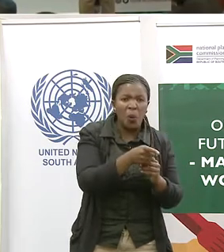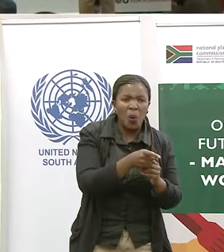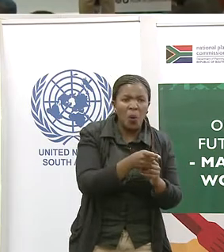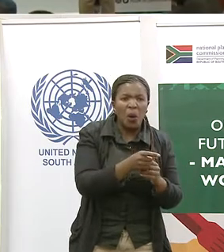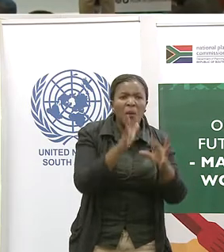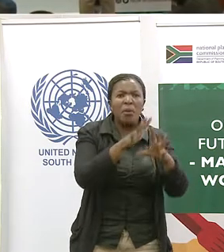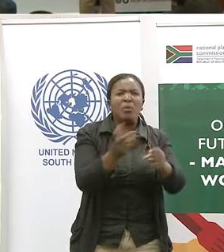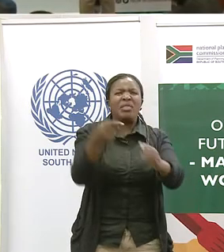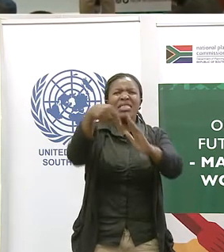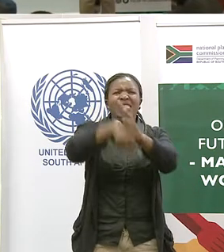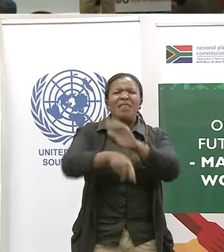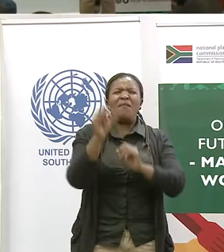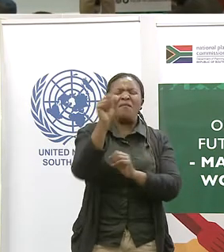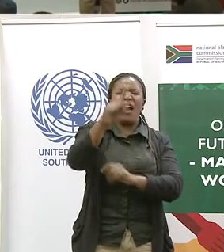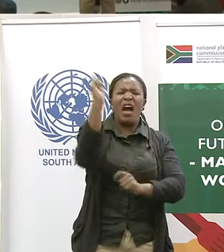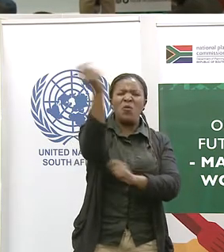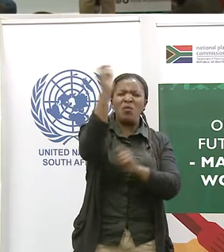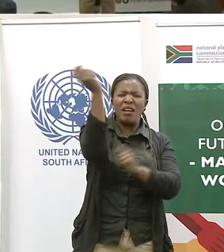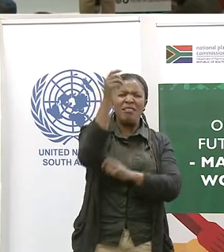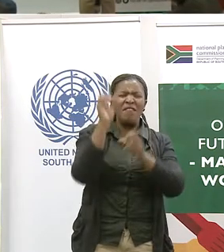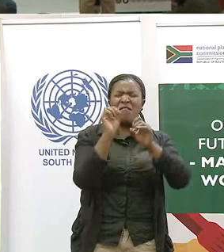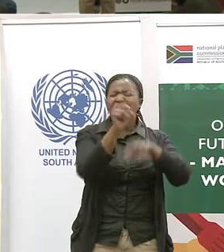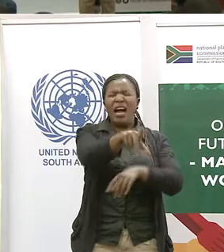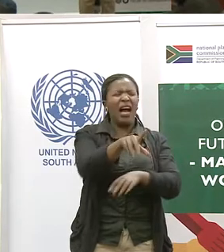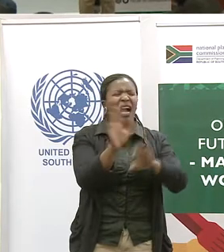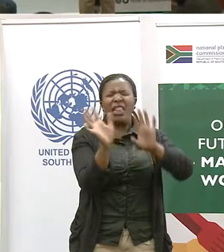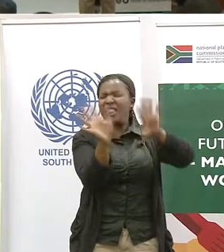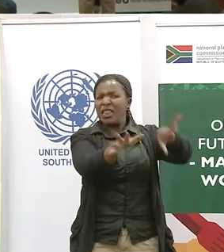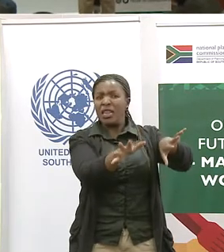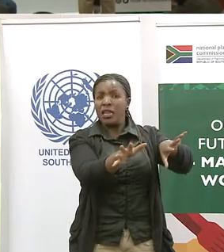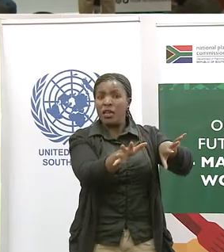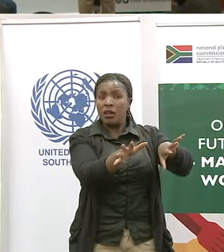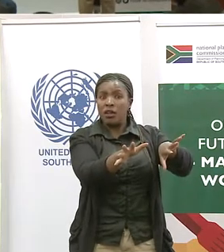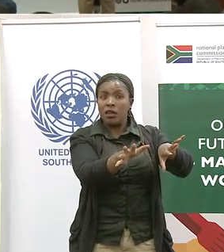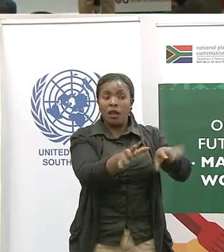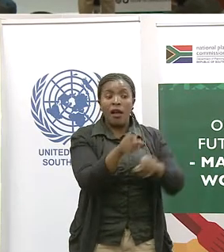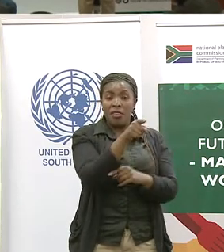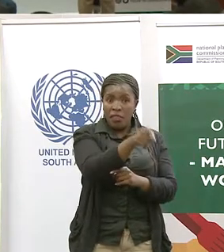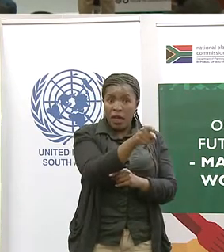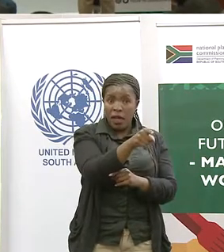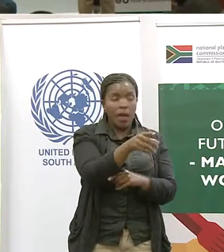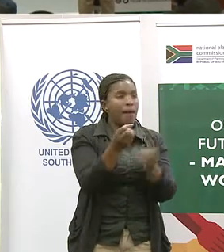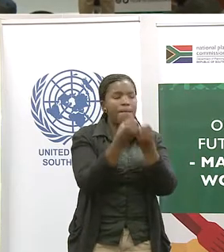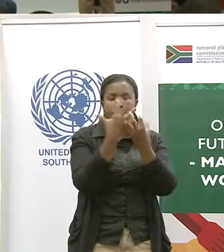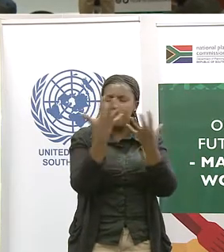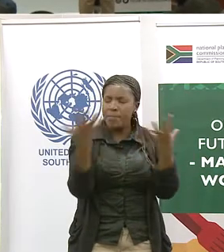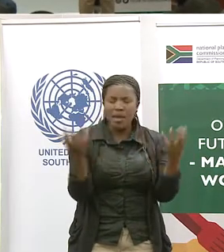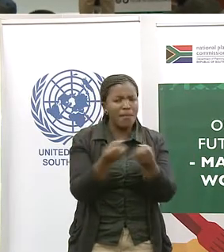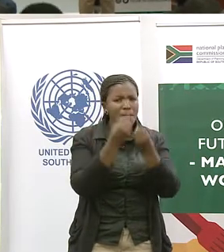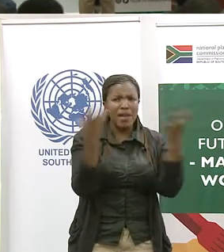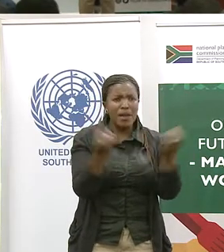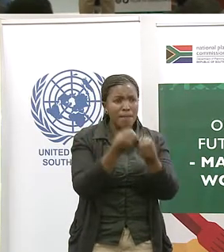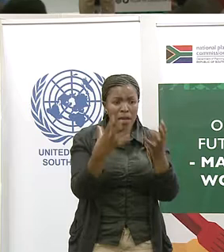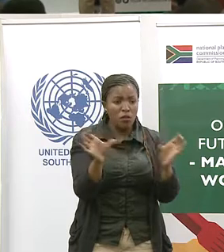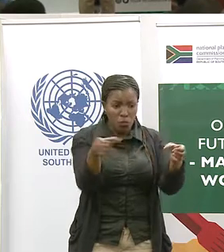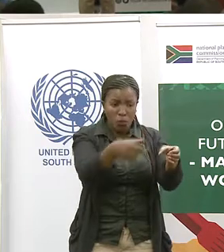deep in the rural areas and have been hidden away, there are literally millions of people in that